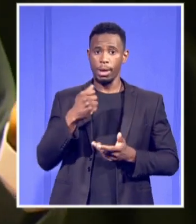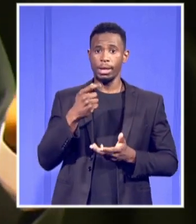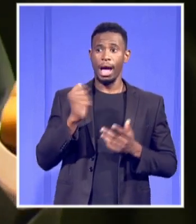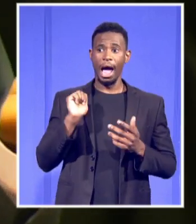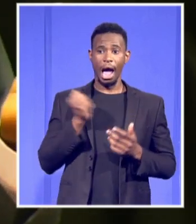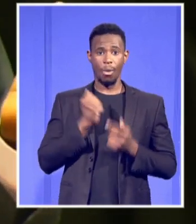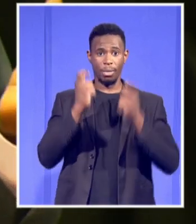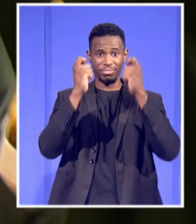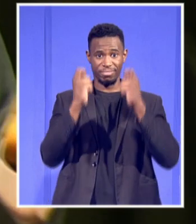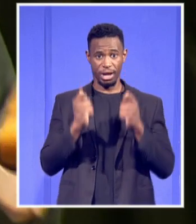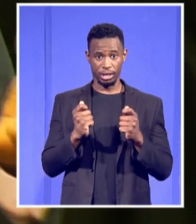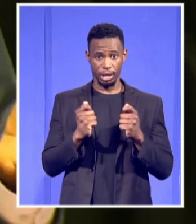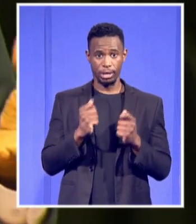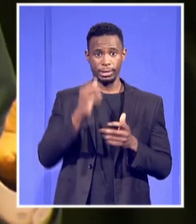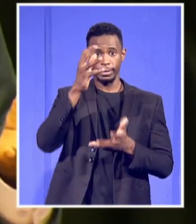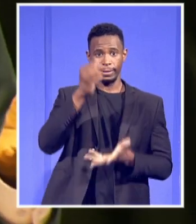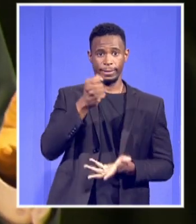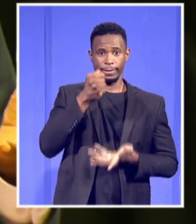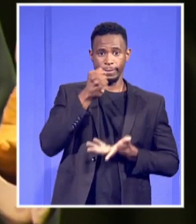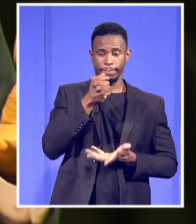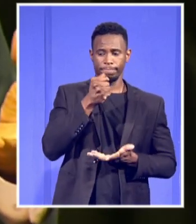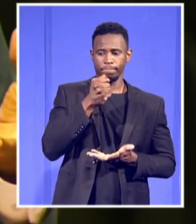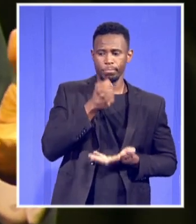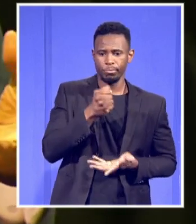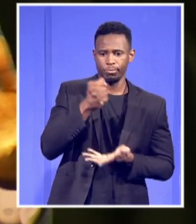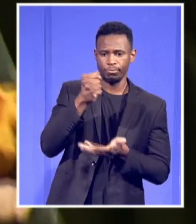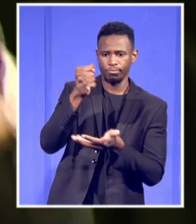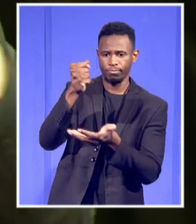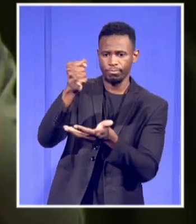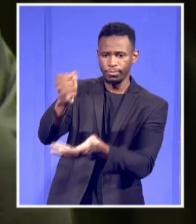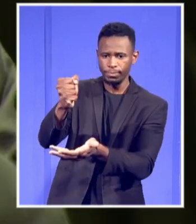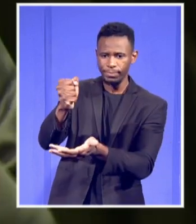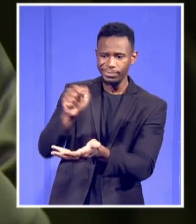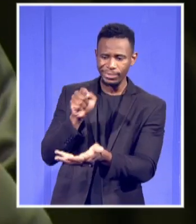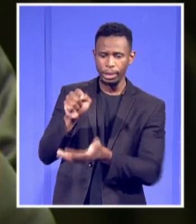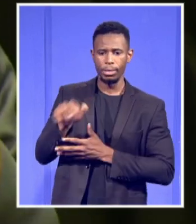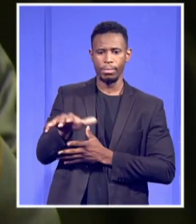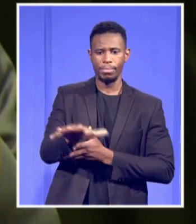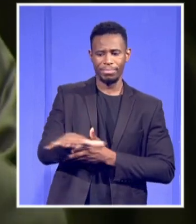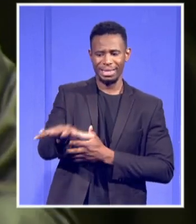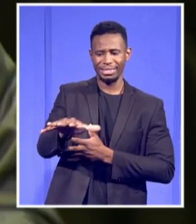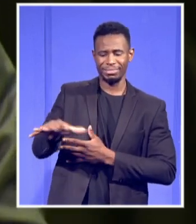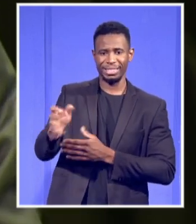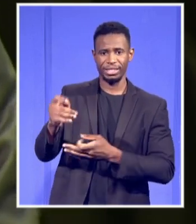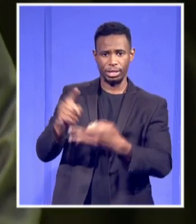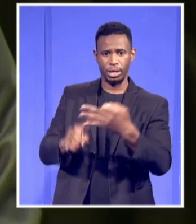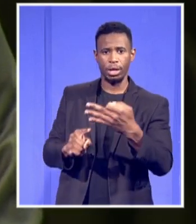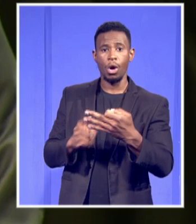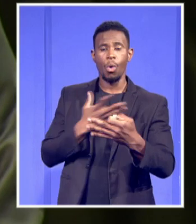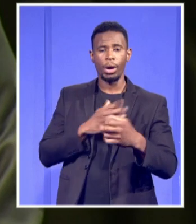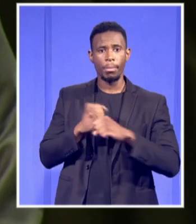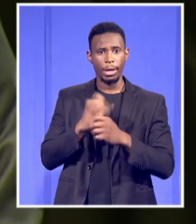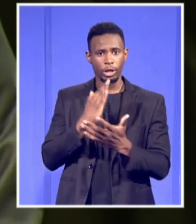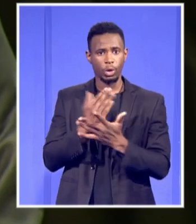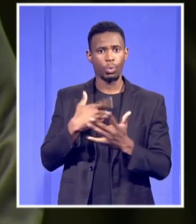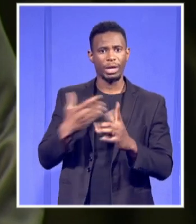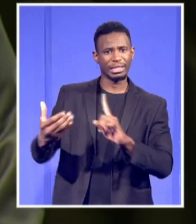budget to those areas to make sure that we achieve what we are budgeting for.